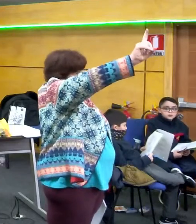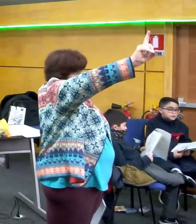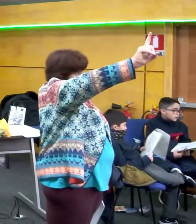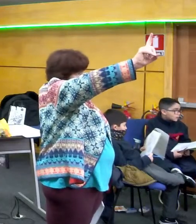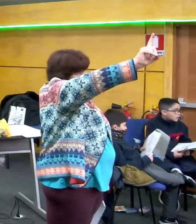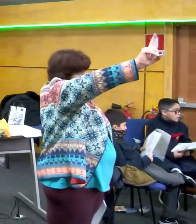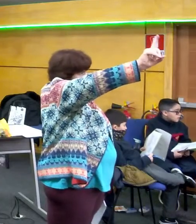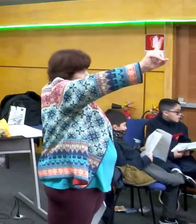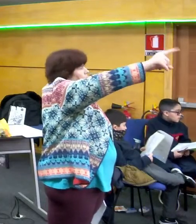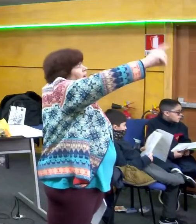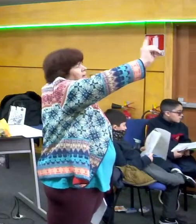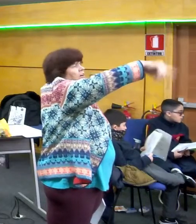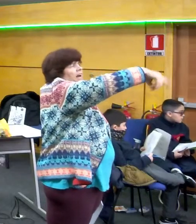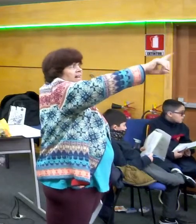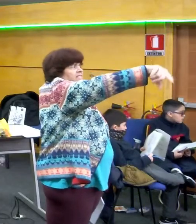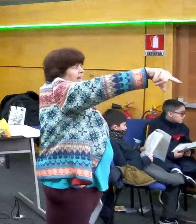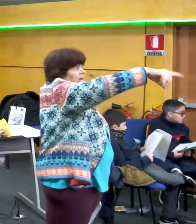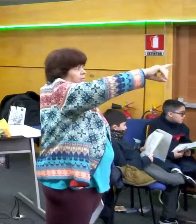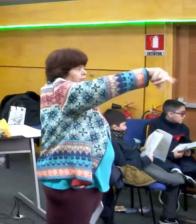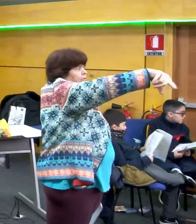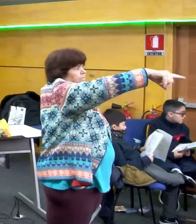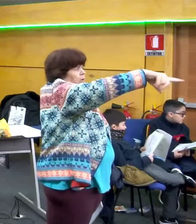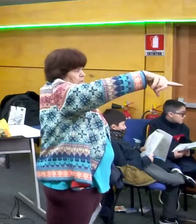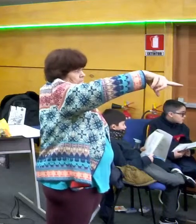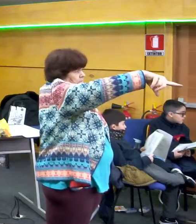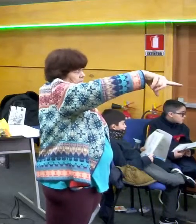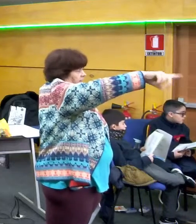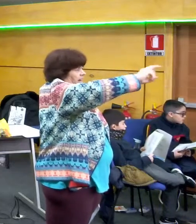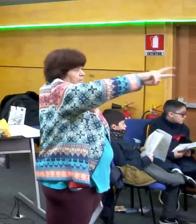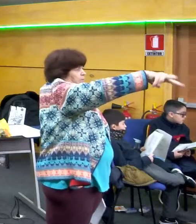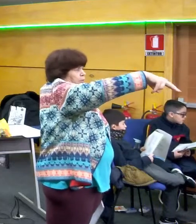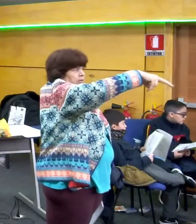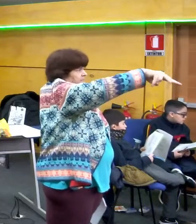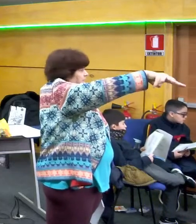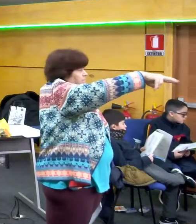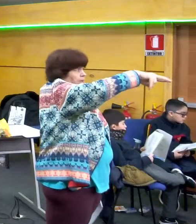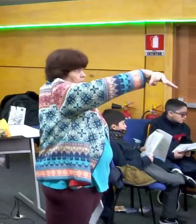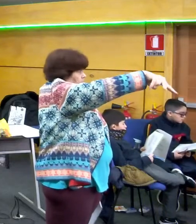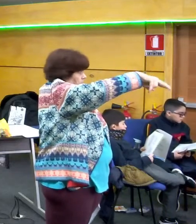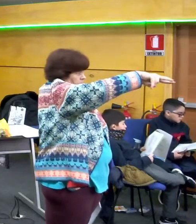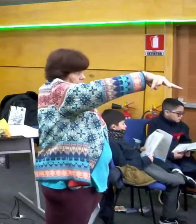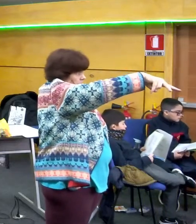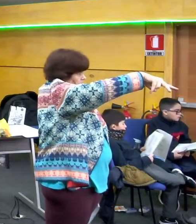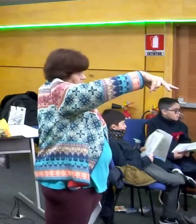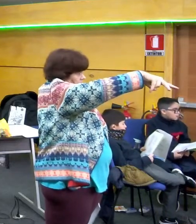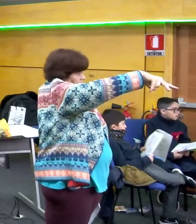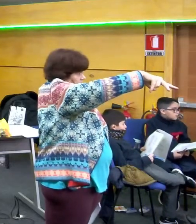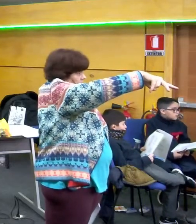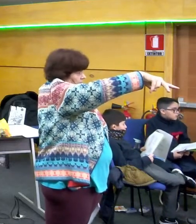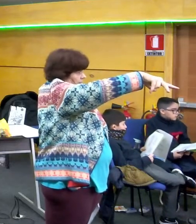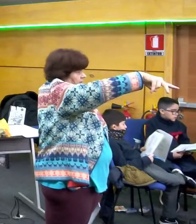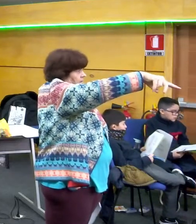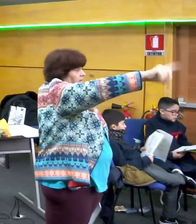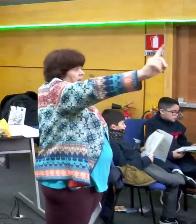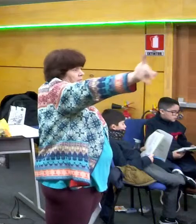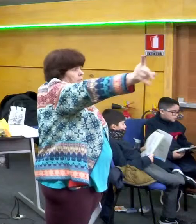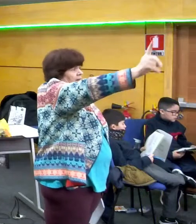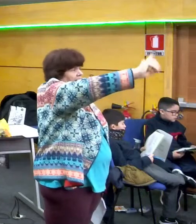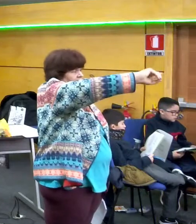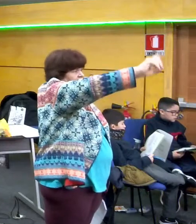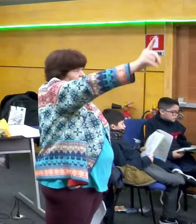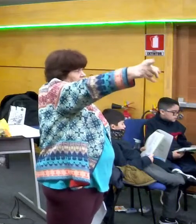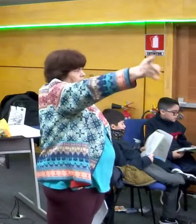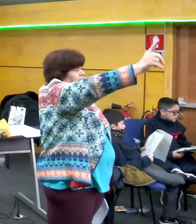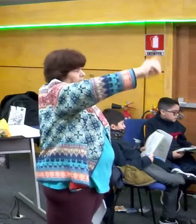1. Your partner has to have a different poem. You can't be doing the same poem. Okay?